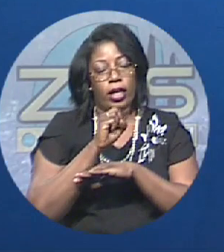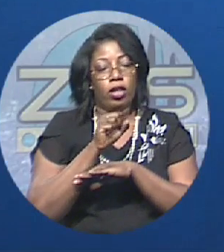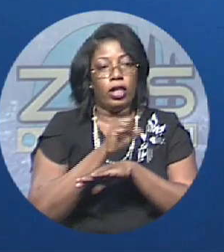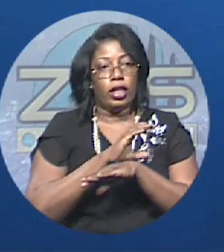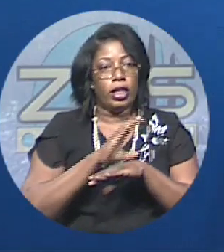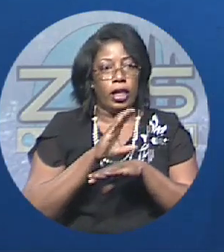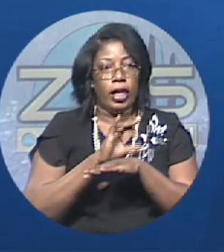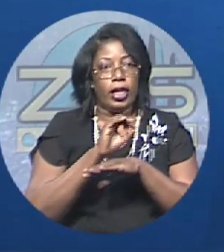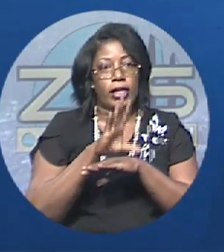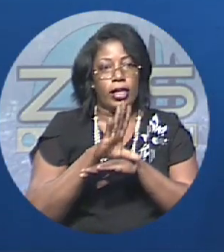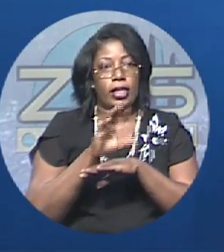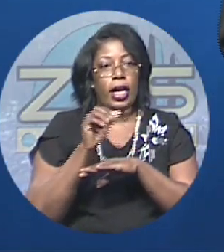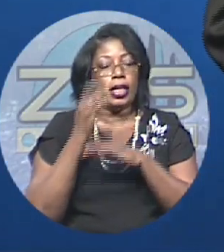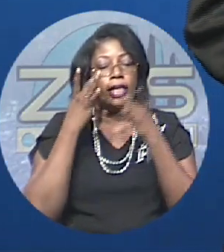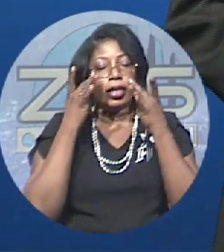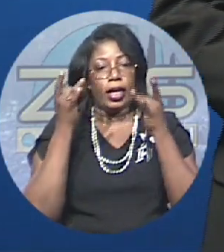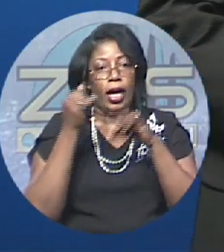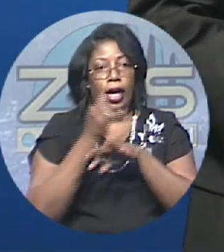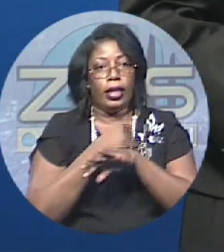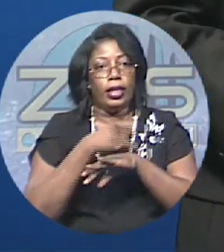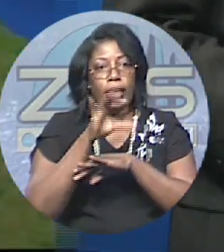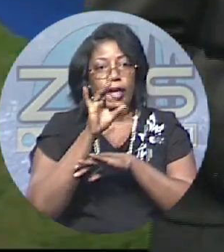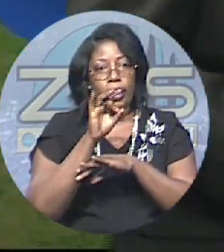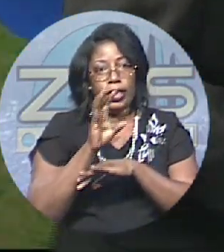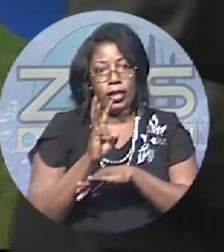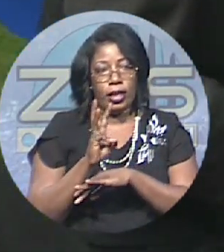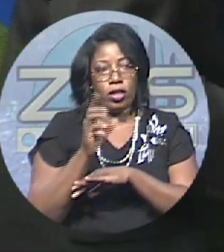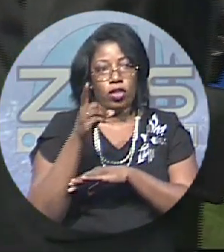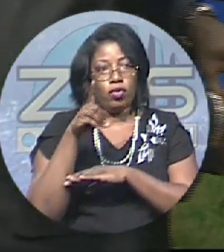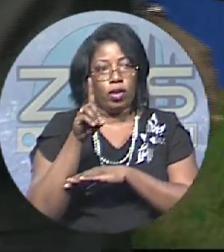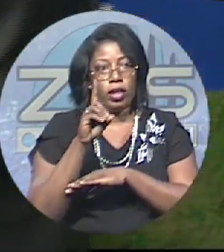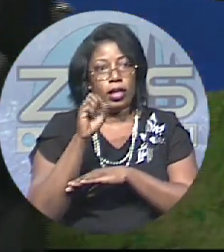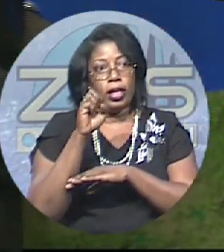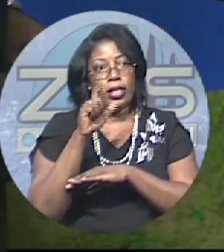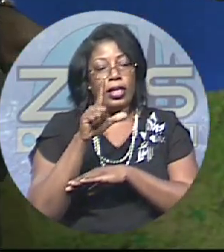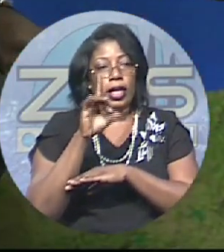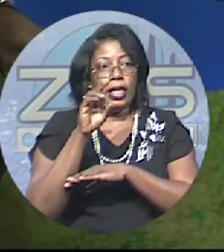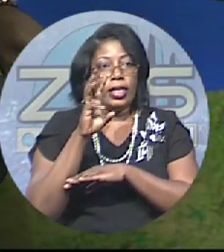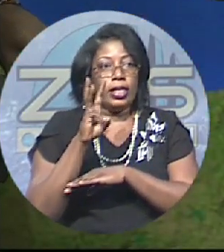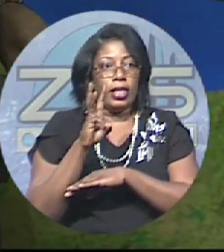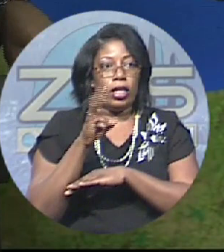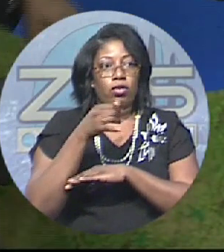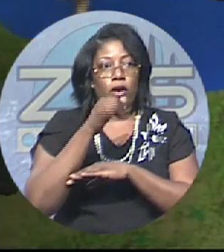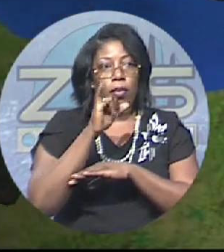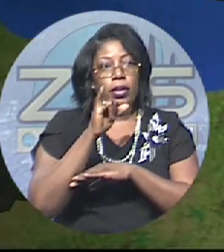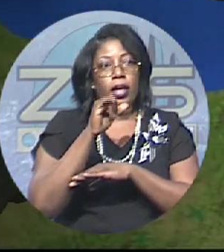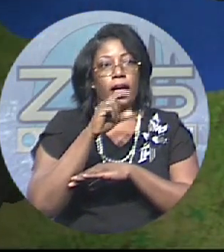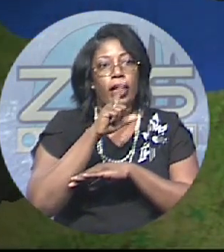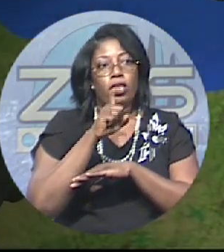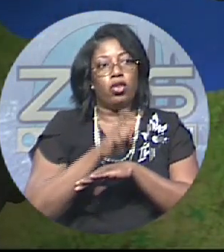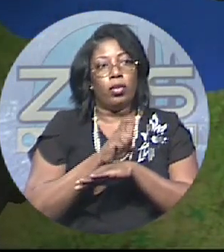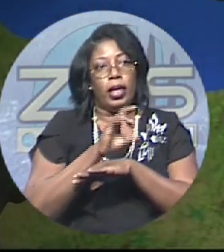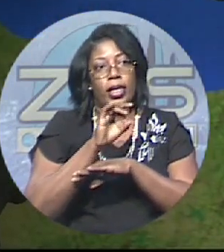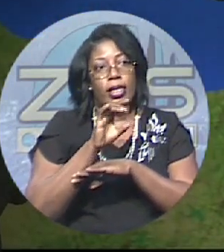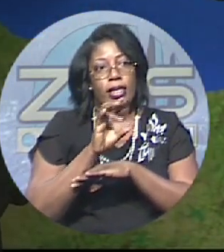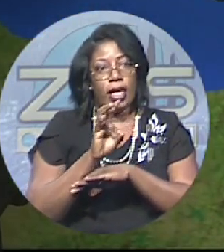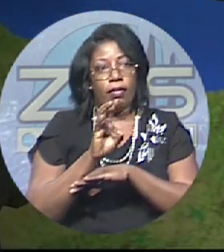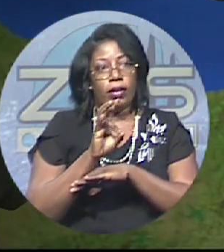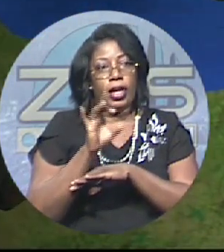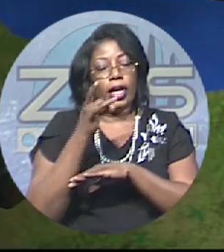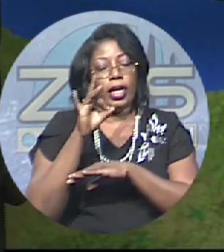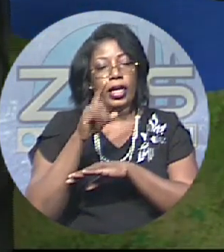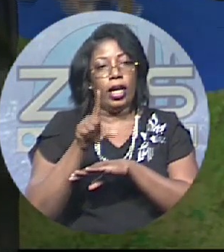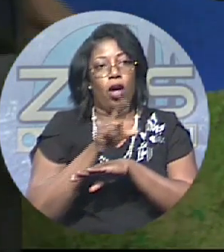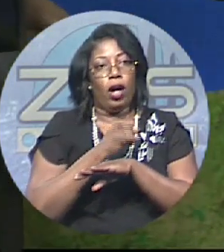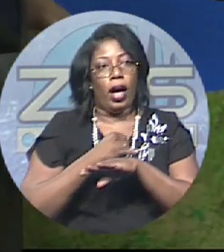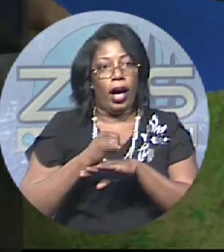in Exumachine and Otterstown Cat Island at 86. San Salvador, Rum Key round out to 86, 87 in Exuma